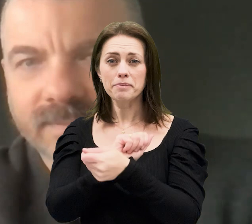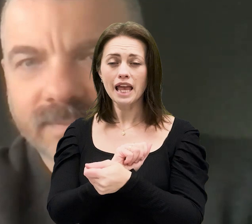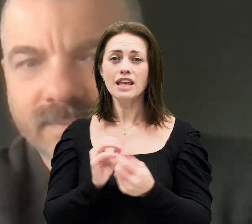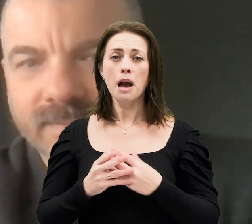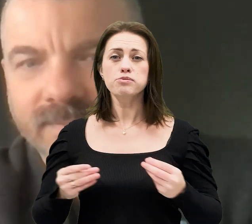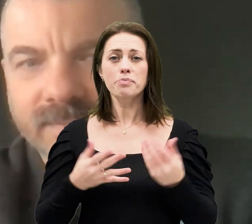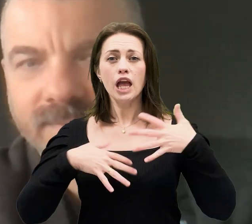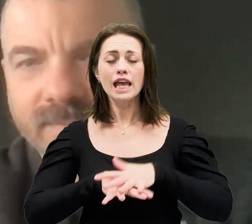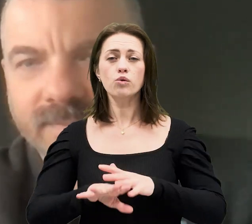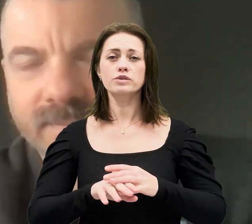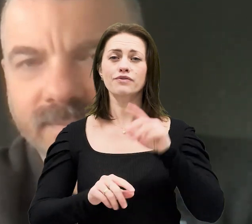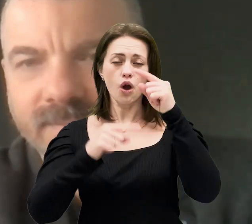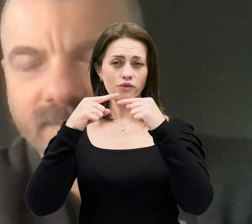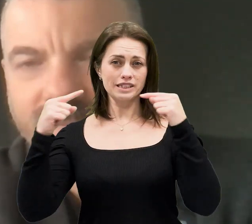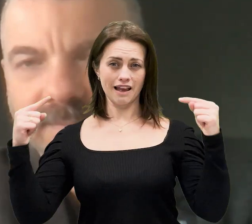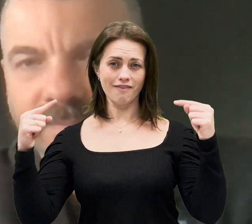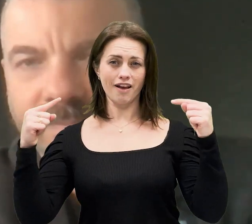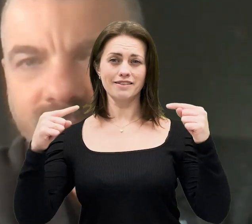surrounding